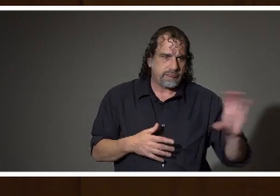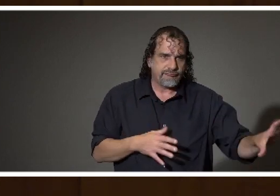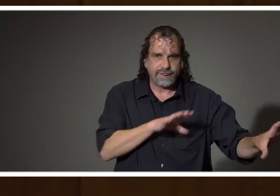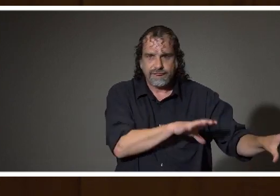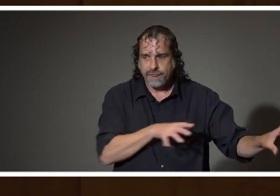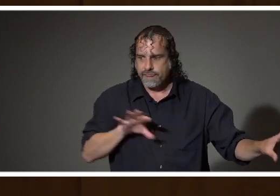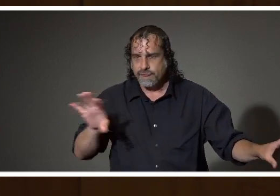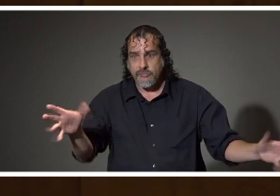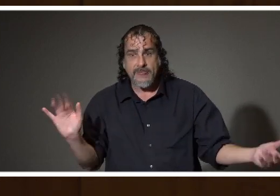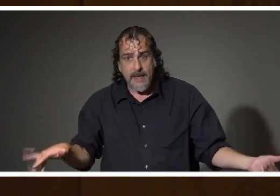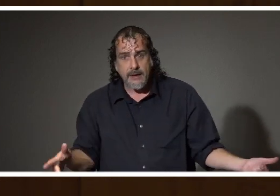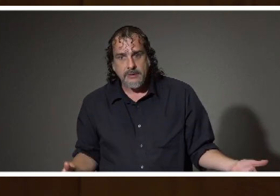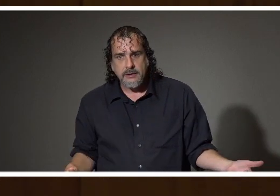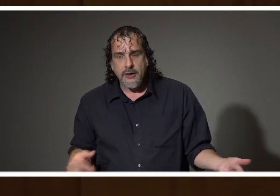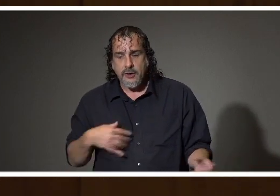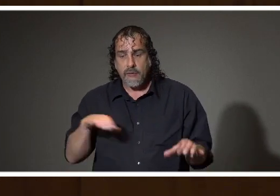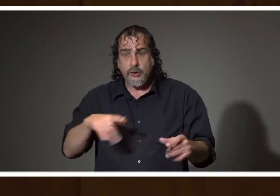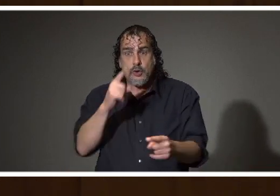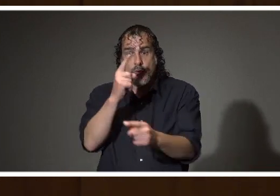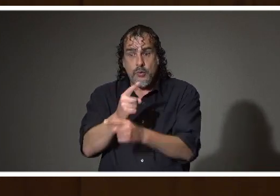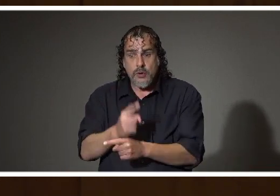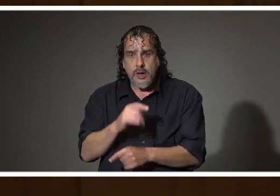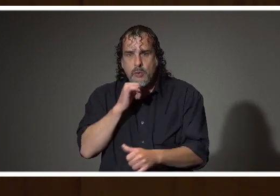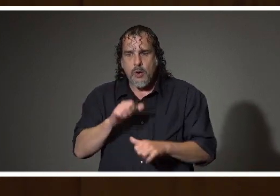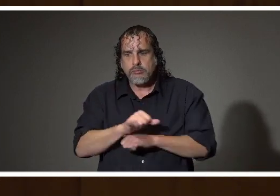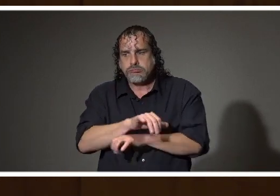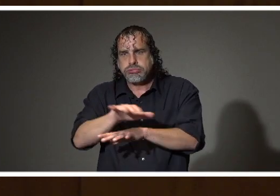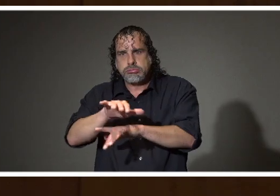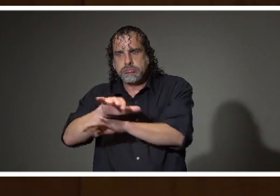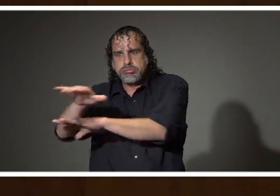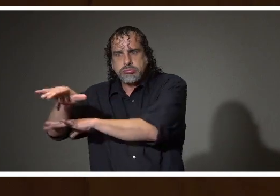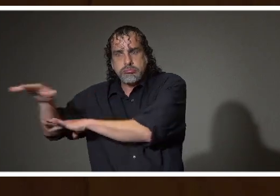we do the right thing, it's not going to spread from room to room.